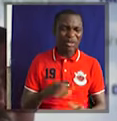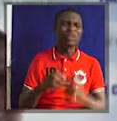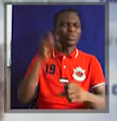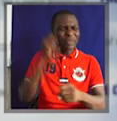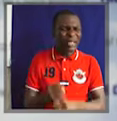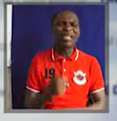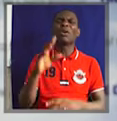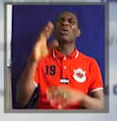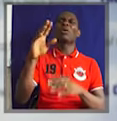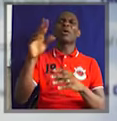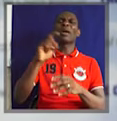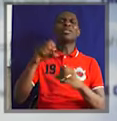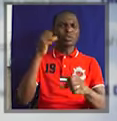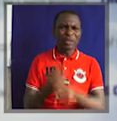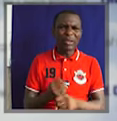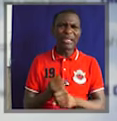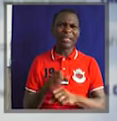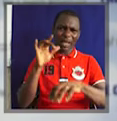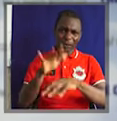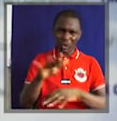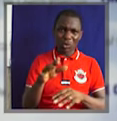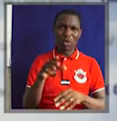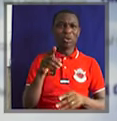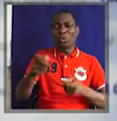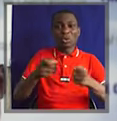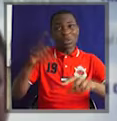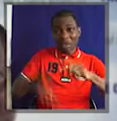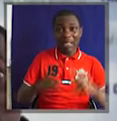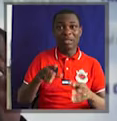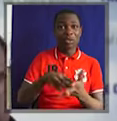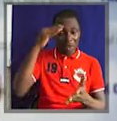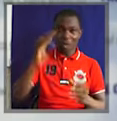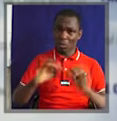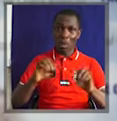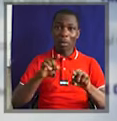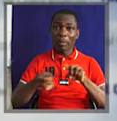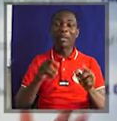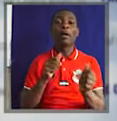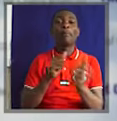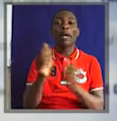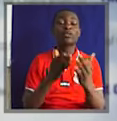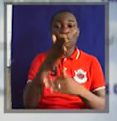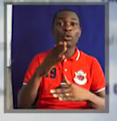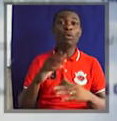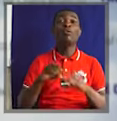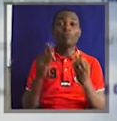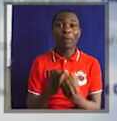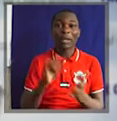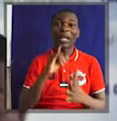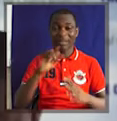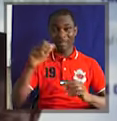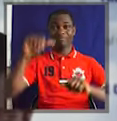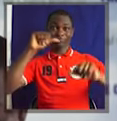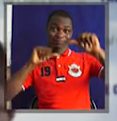obi bi o hono mo a won hyada enni so control enya de a okosua ye nemum erane through your family and no yes in the